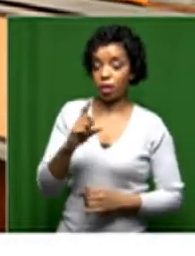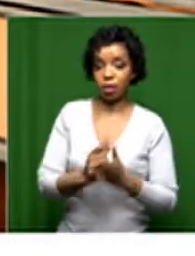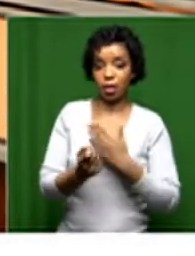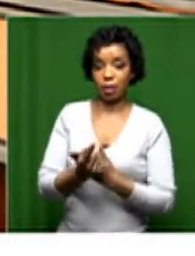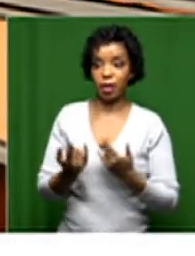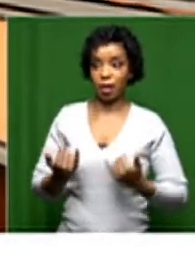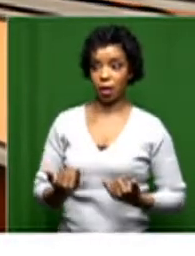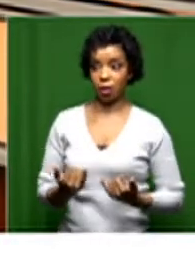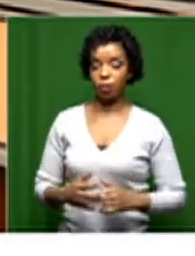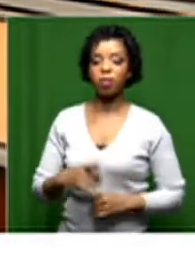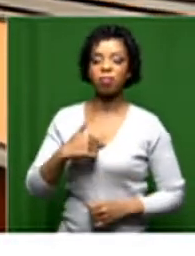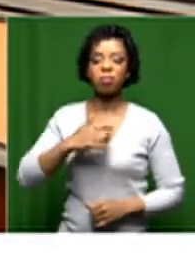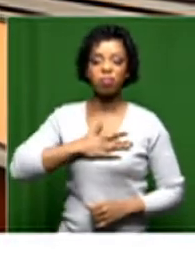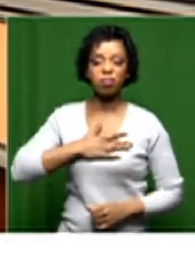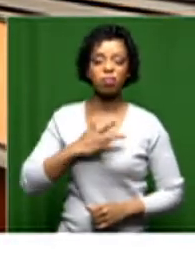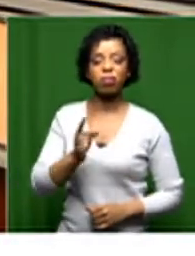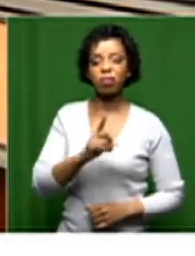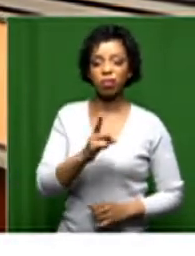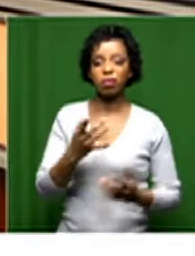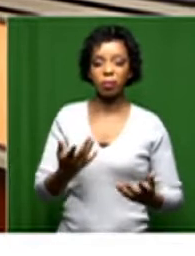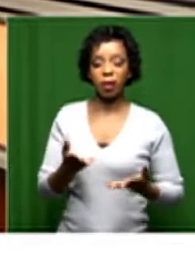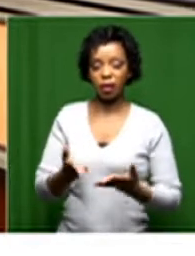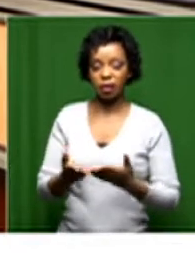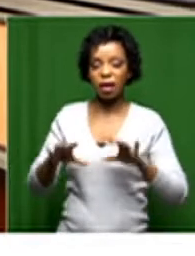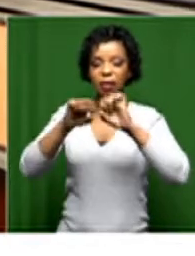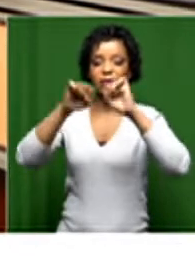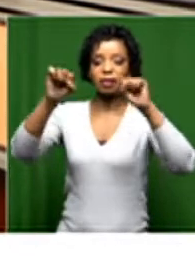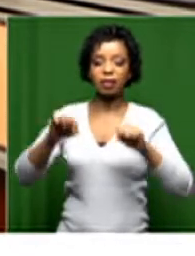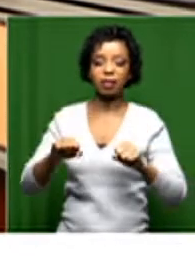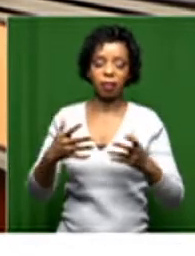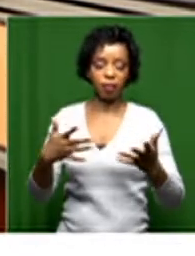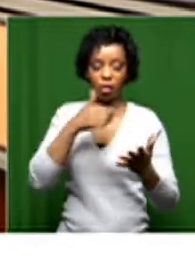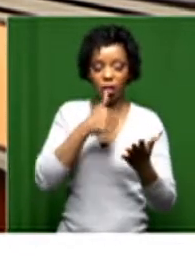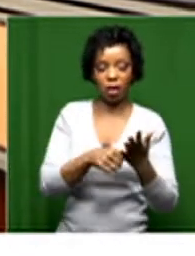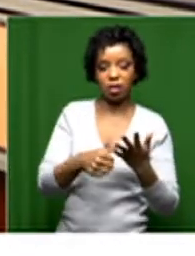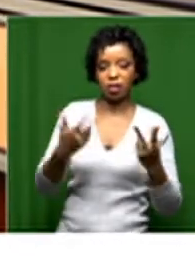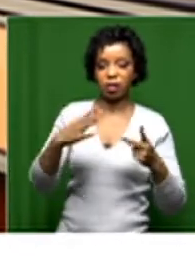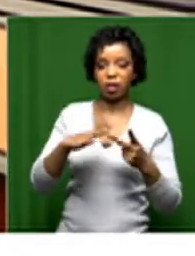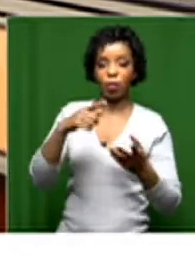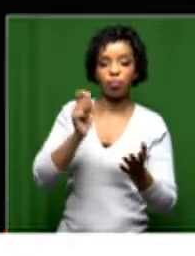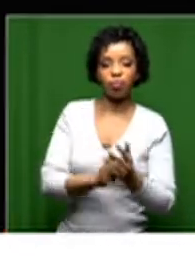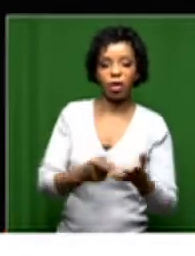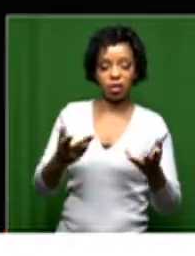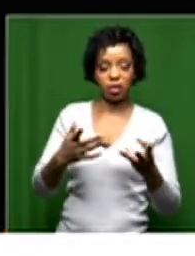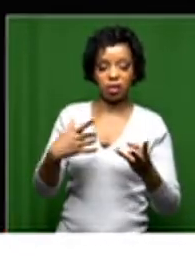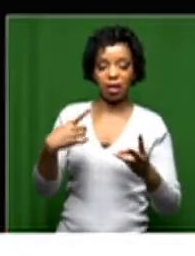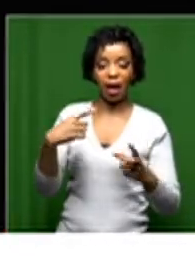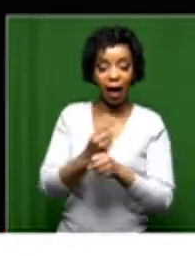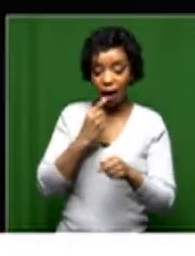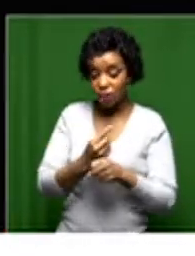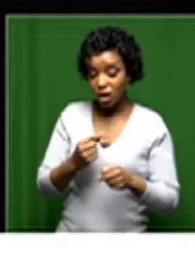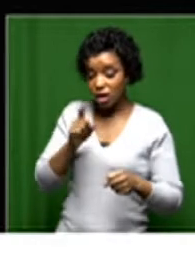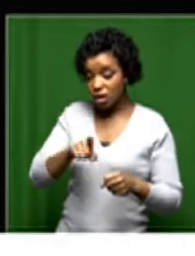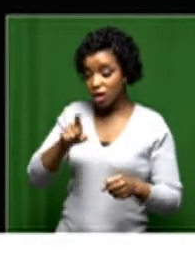we have adopted this system of letters, of contracts, of every piece of paper. We